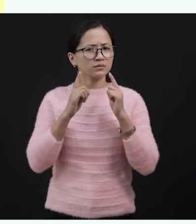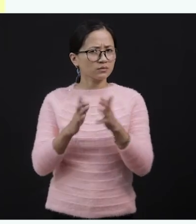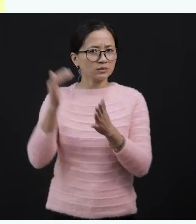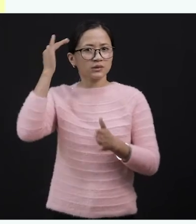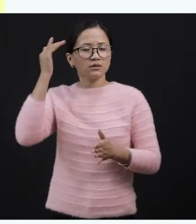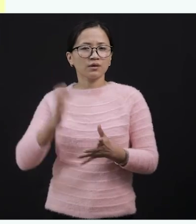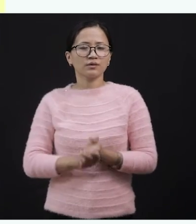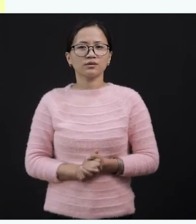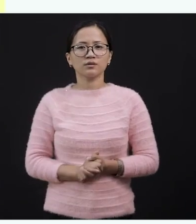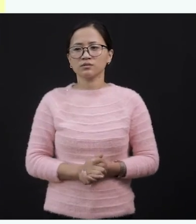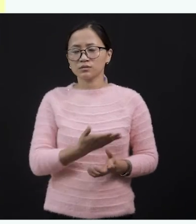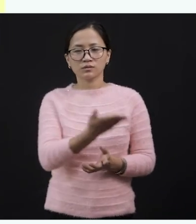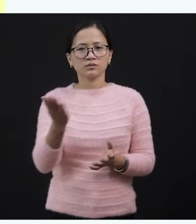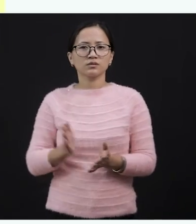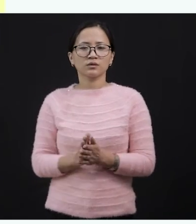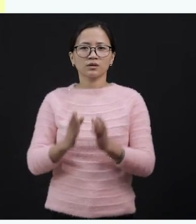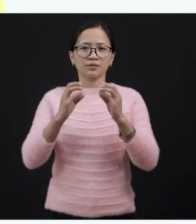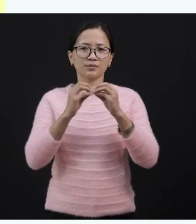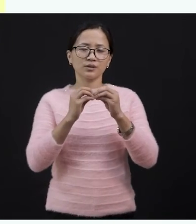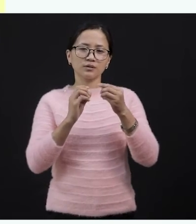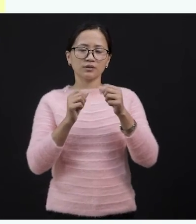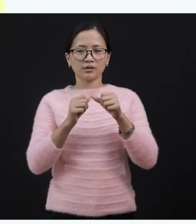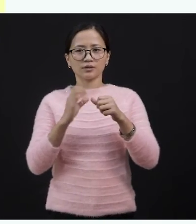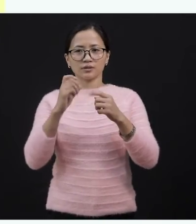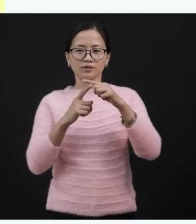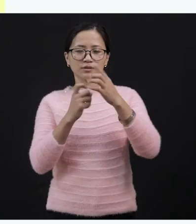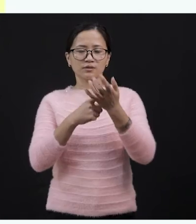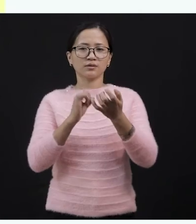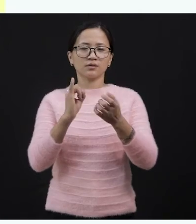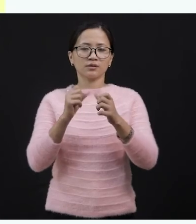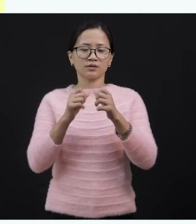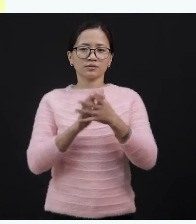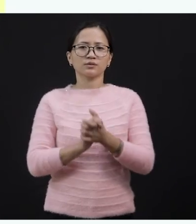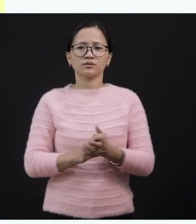know, there are bacteria inside the soil.